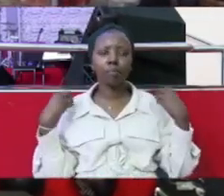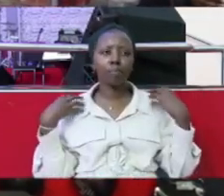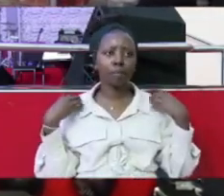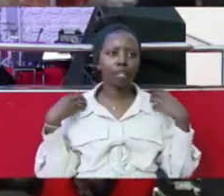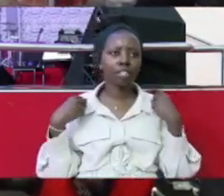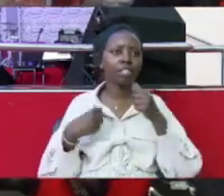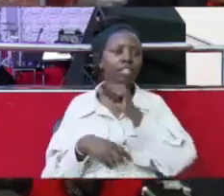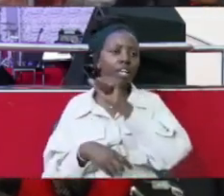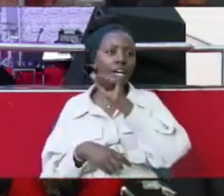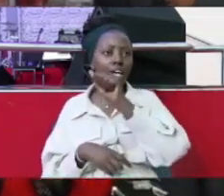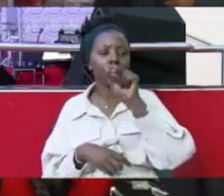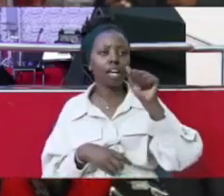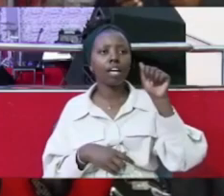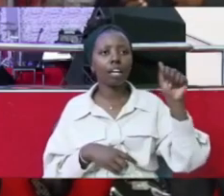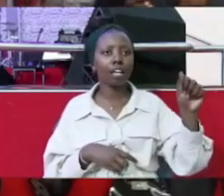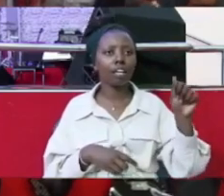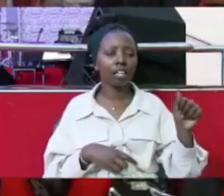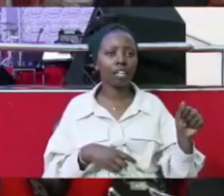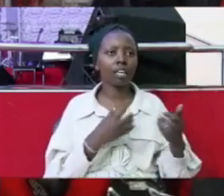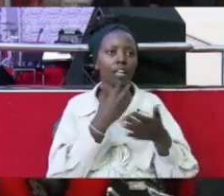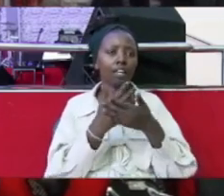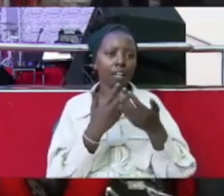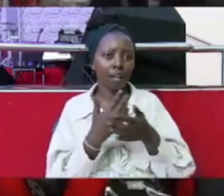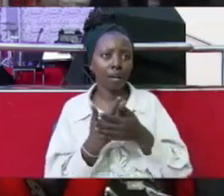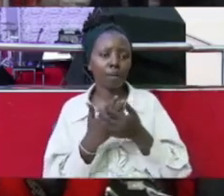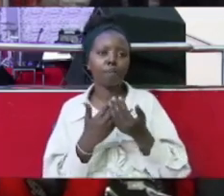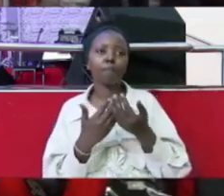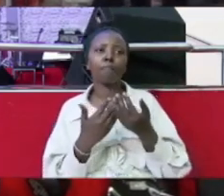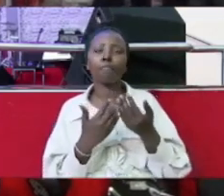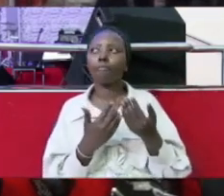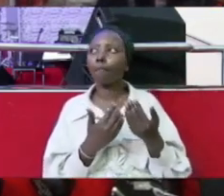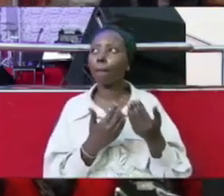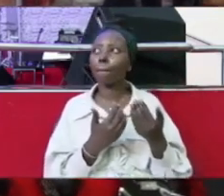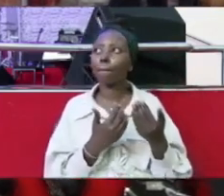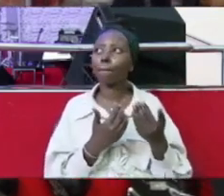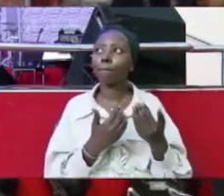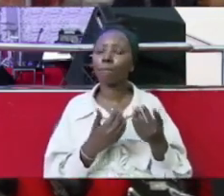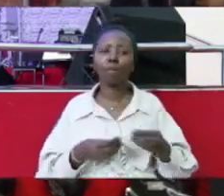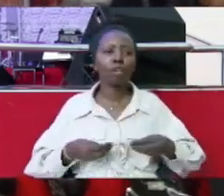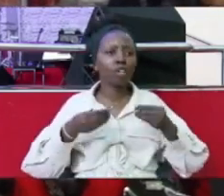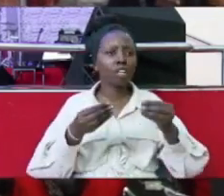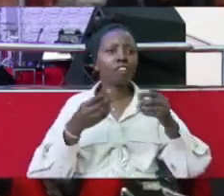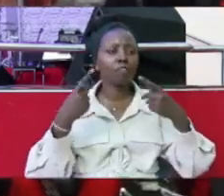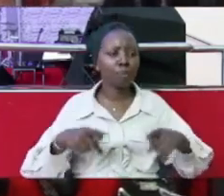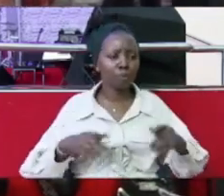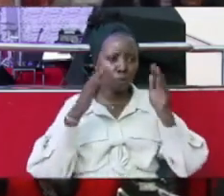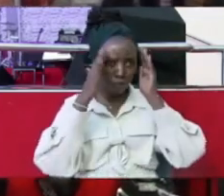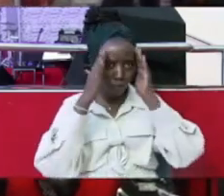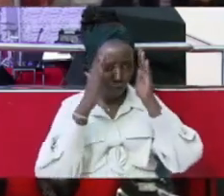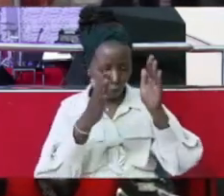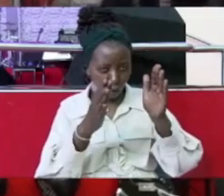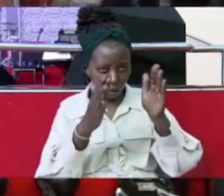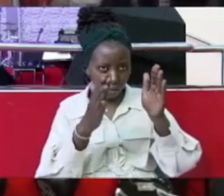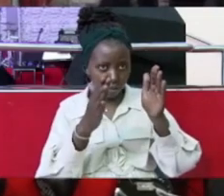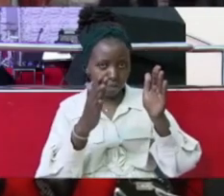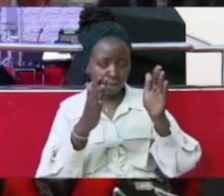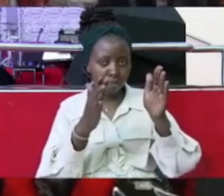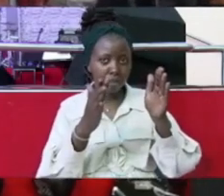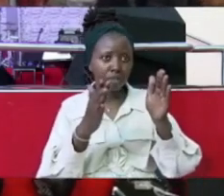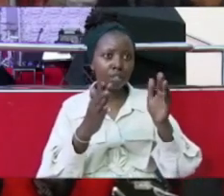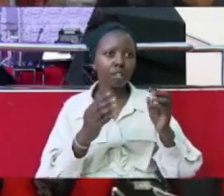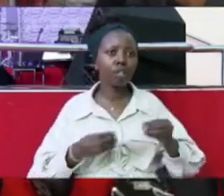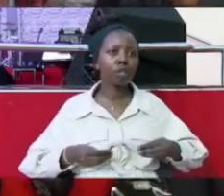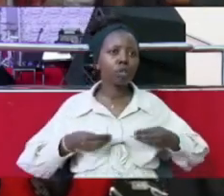treatment. Kwa hivyo bilangu ni kwamba hii wiki tutaweza kuangazia yale mambo matatu. You give people attention. Ni kwamba umakinike pamoja na watu. You give